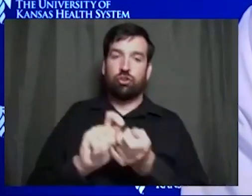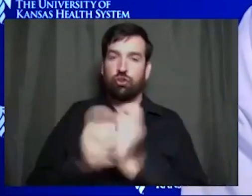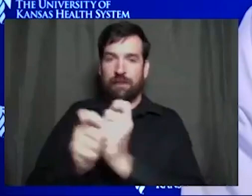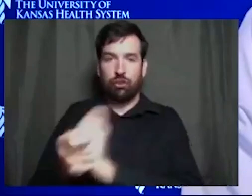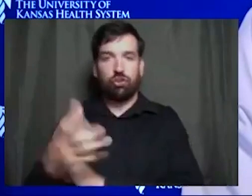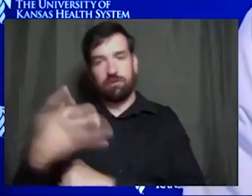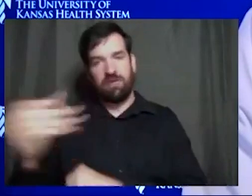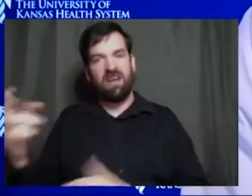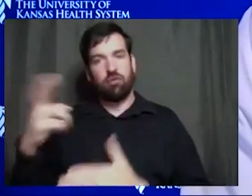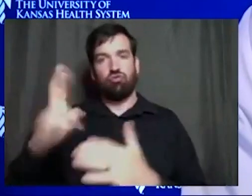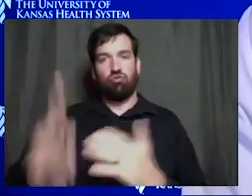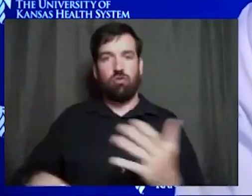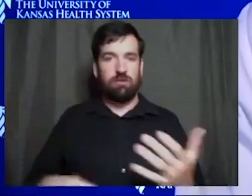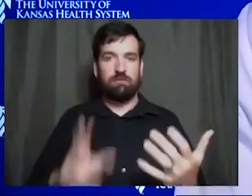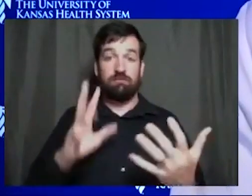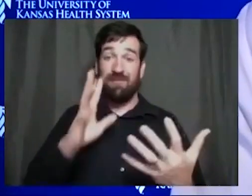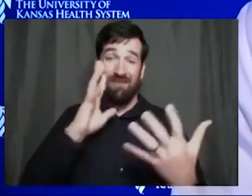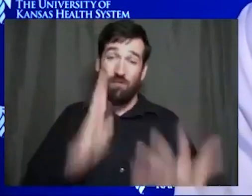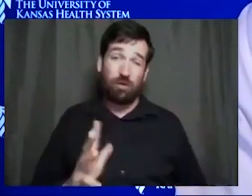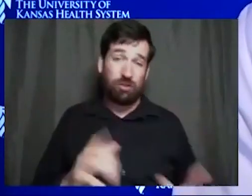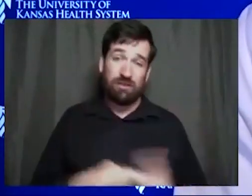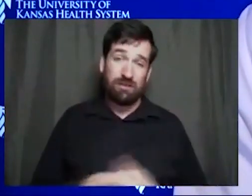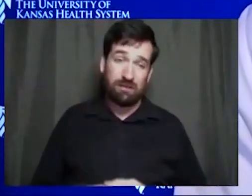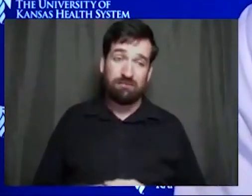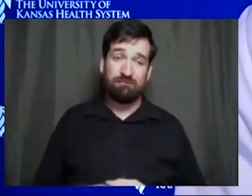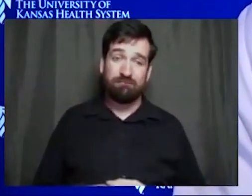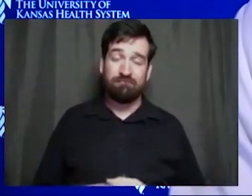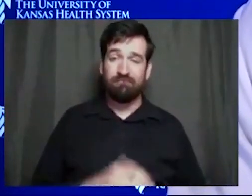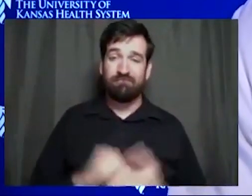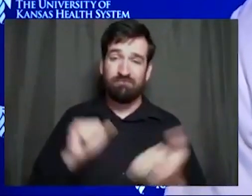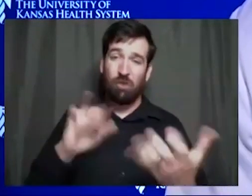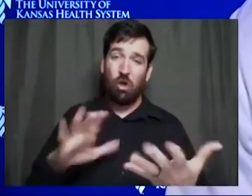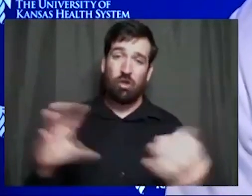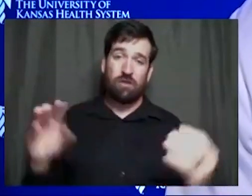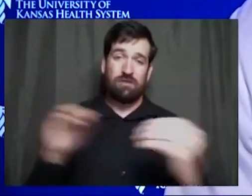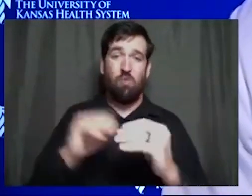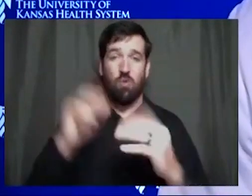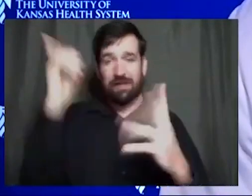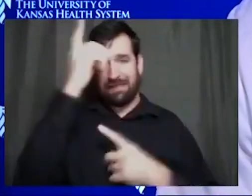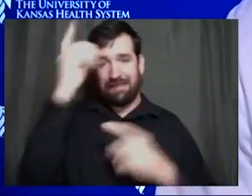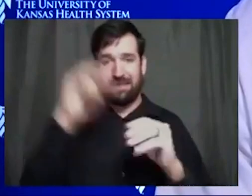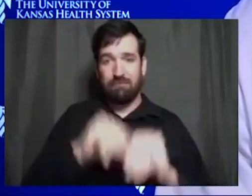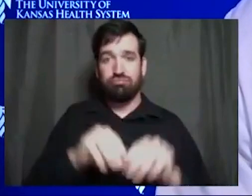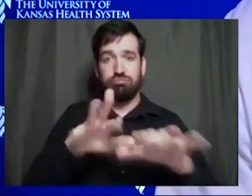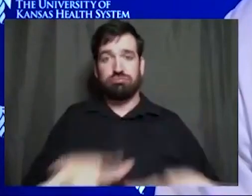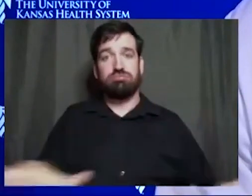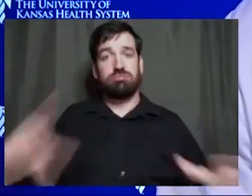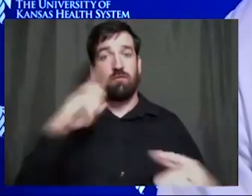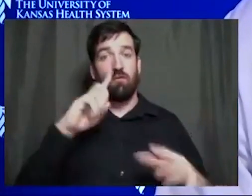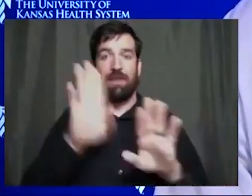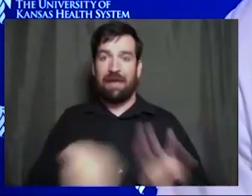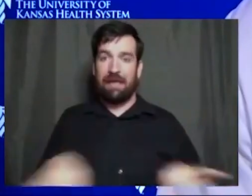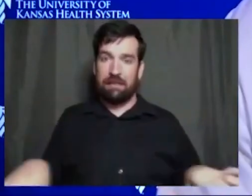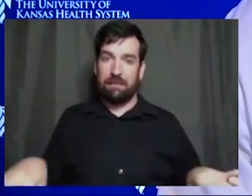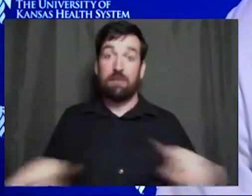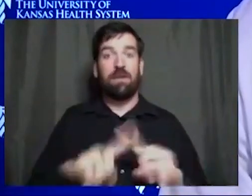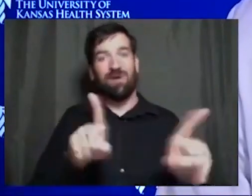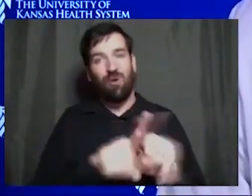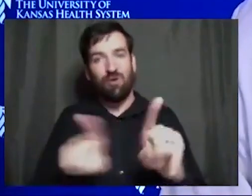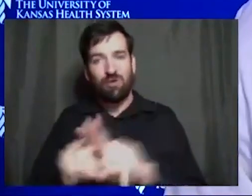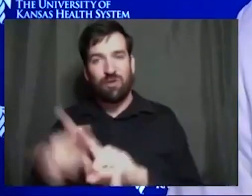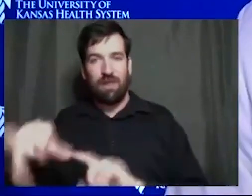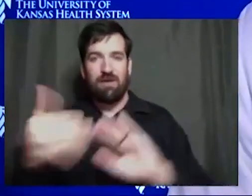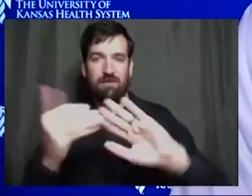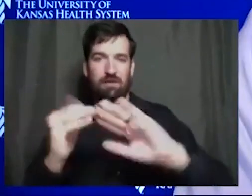themselves. Unfortunately, it will lead to further spread of disease in those kids, but also in those that community and those